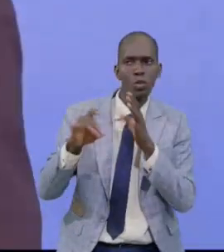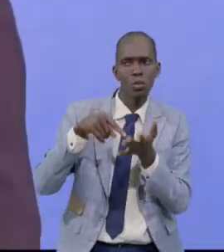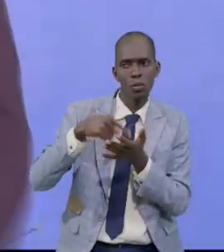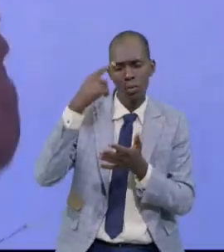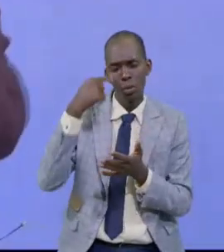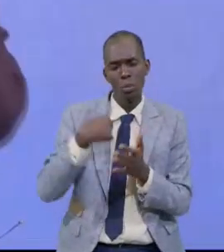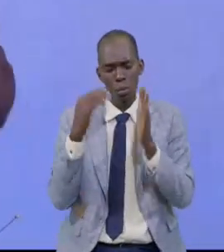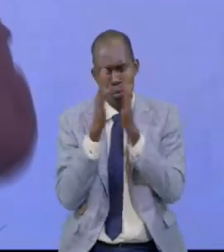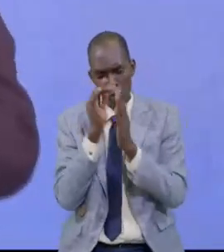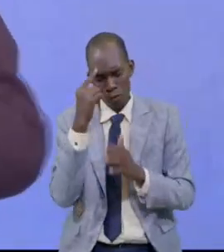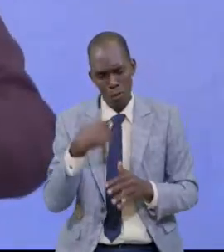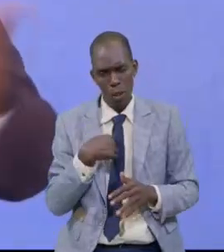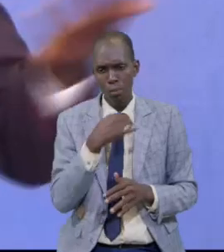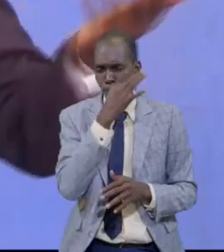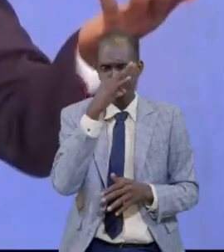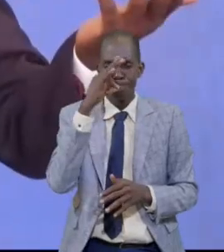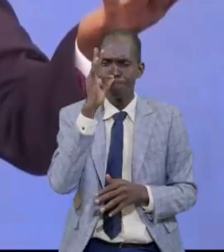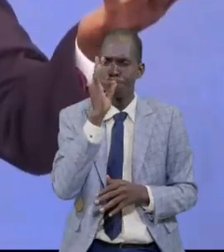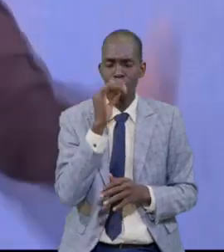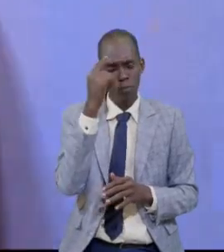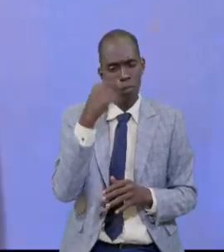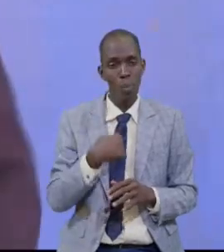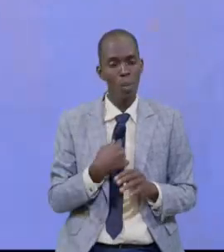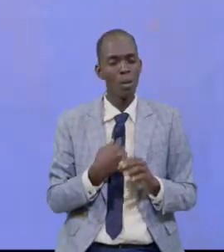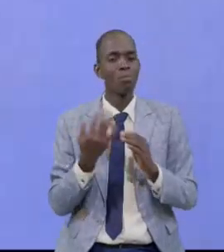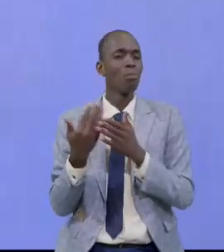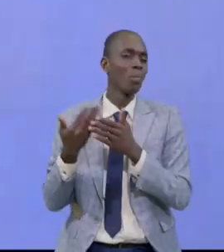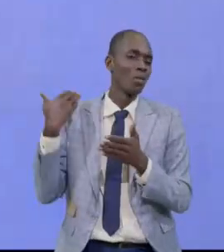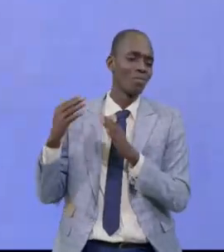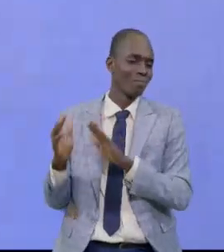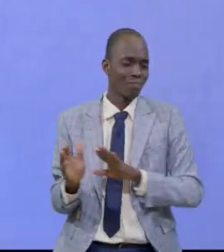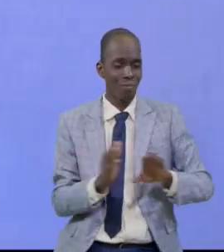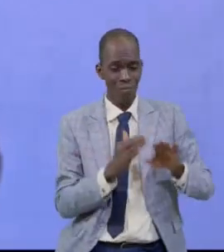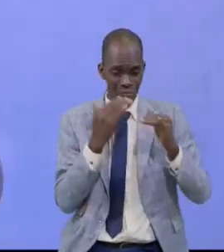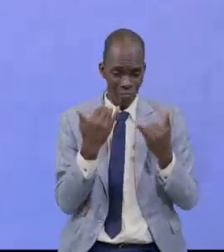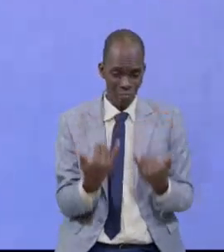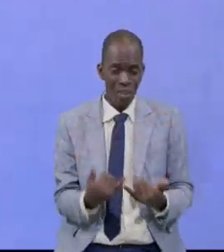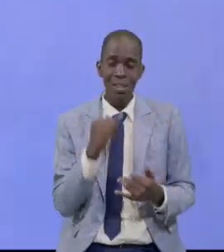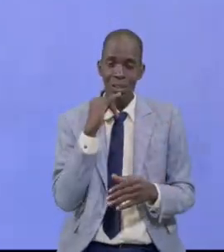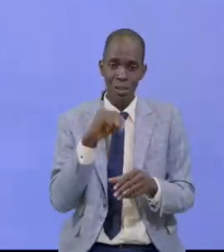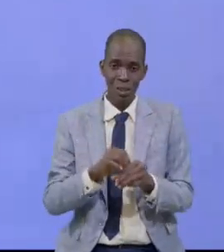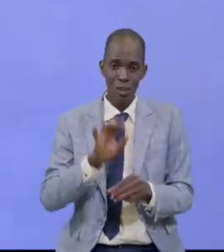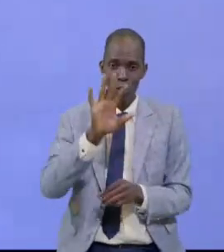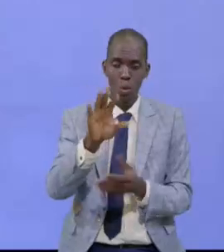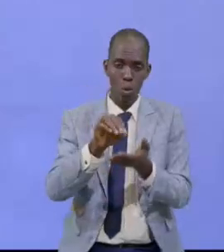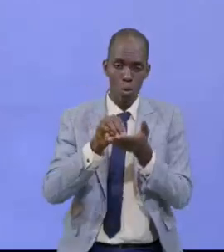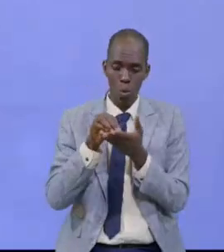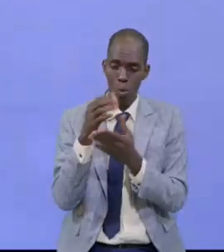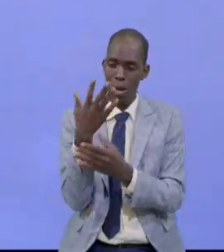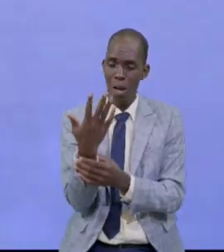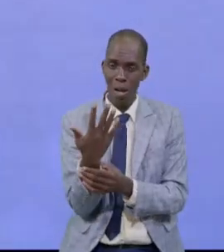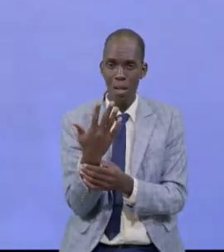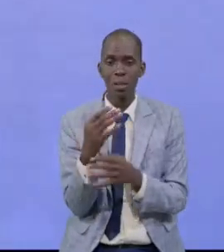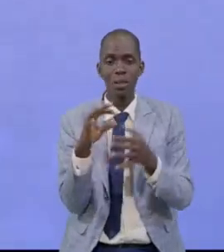said, now, it's now in your hand. The ball is in your court, as they say. Loose